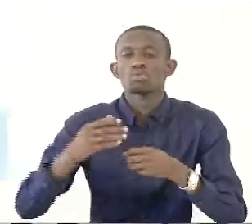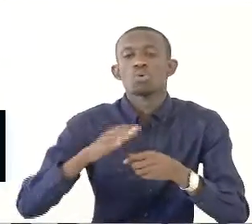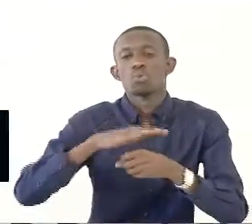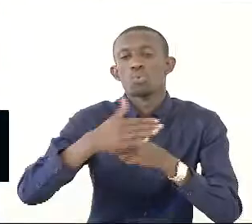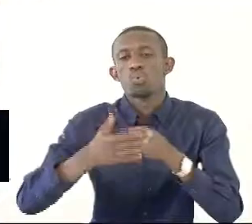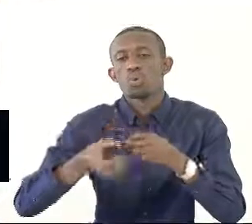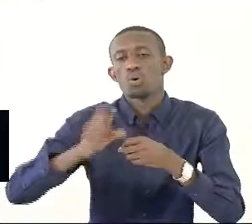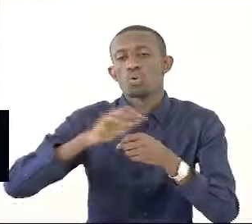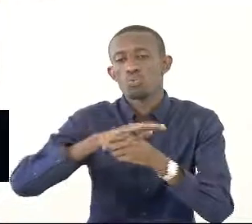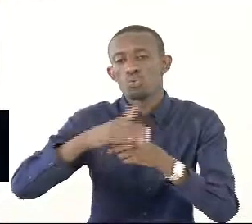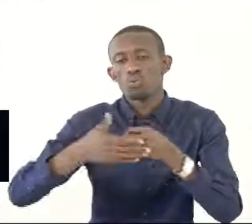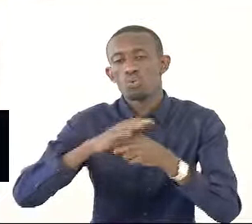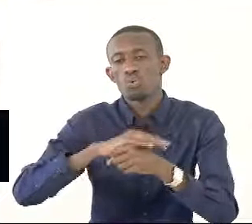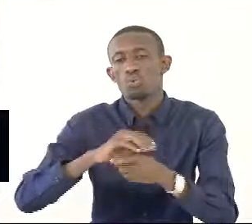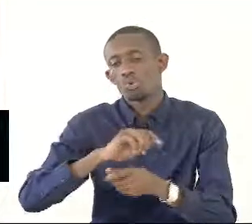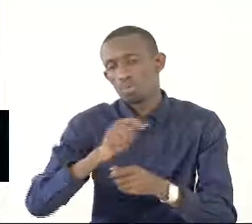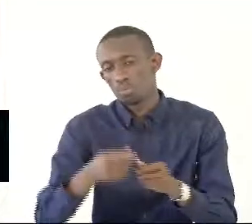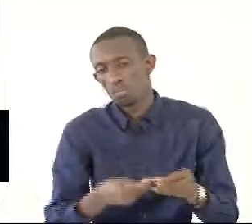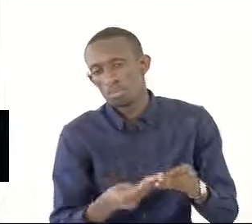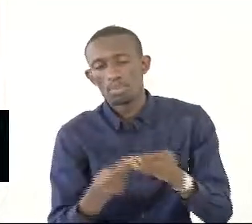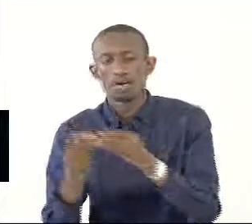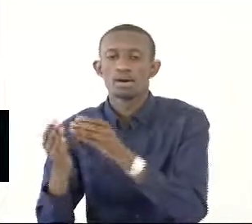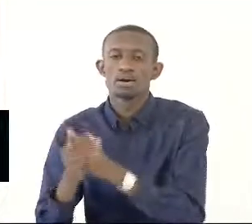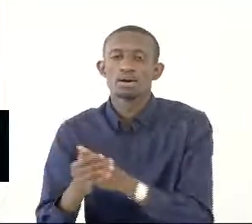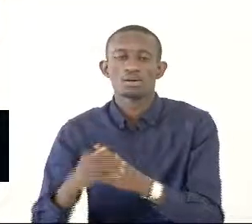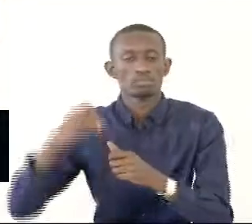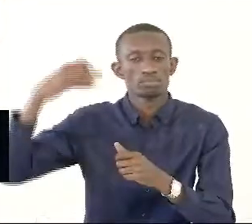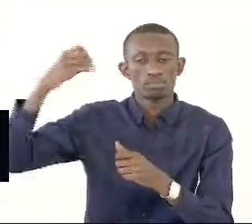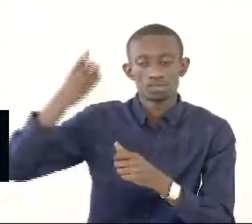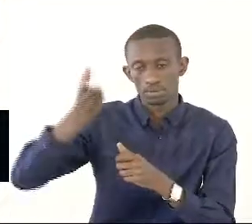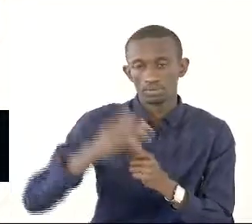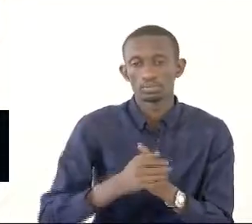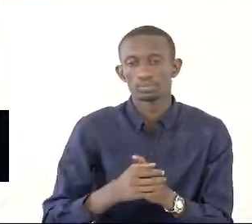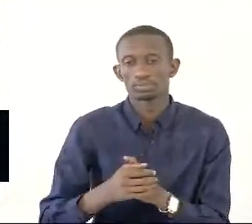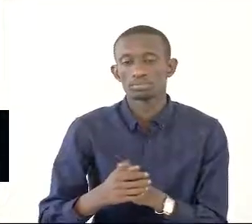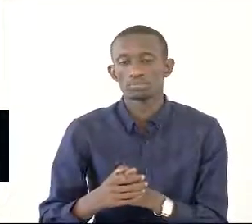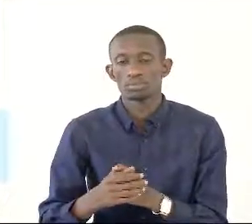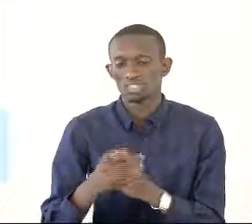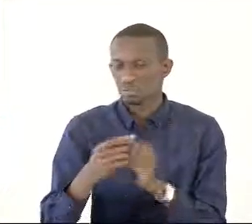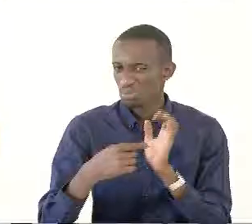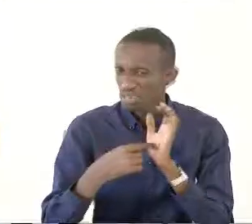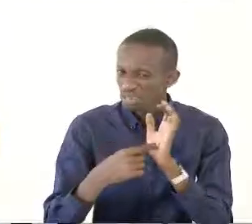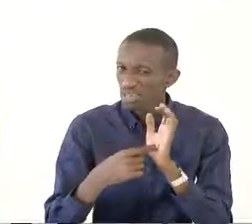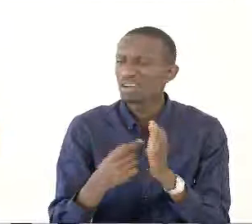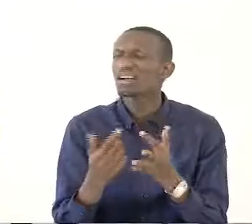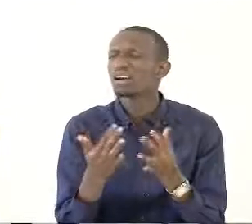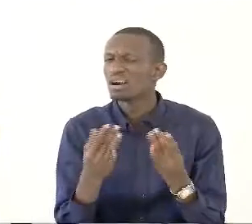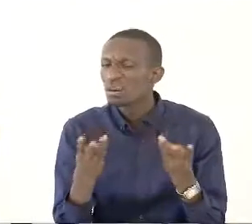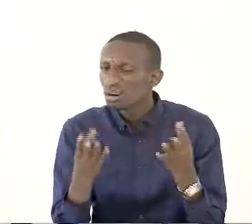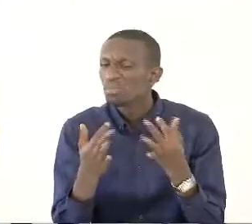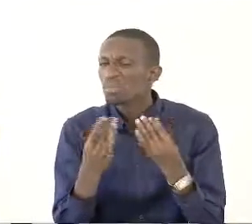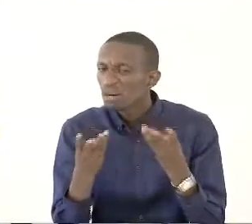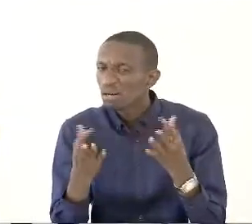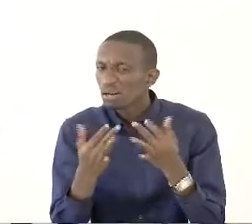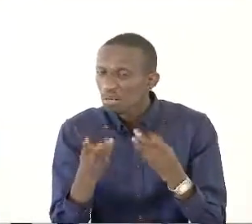current, that is going out to make this lantmeter indicating how much radiation you are being